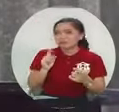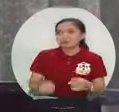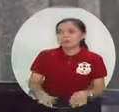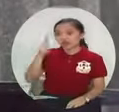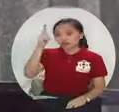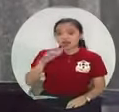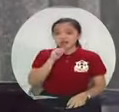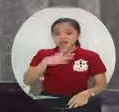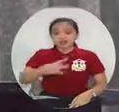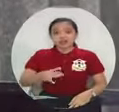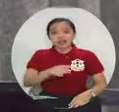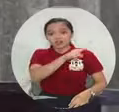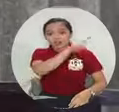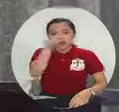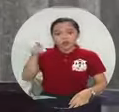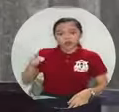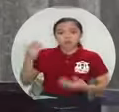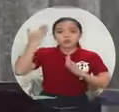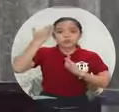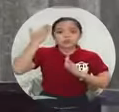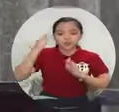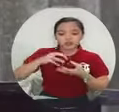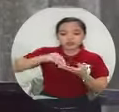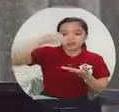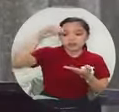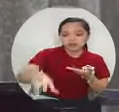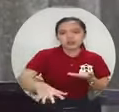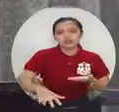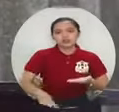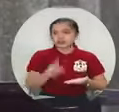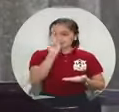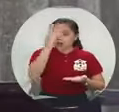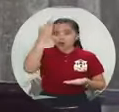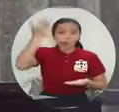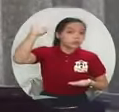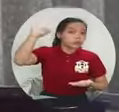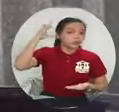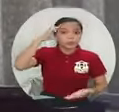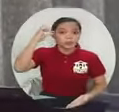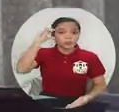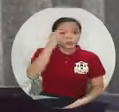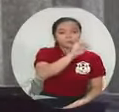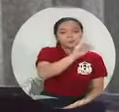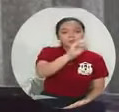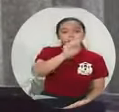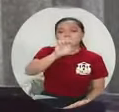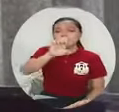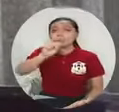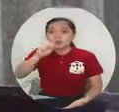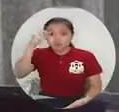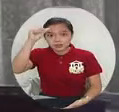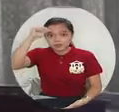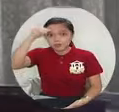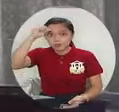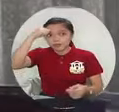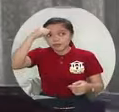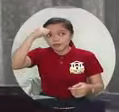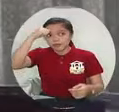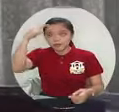by God to Moses once the Israelites entered the promised land. You find the story in Deuteronomy chapter